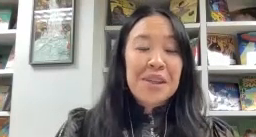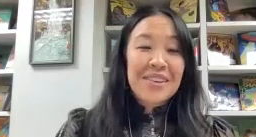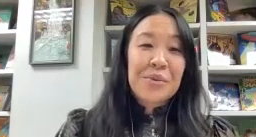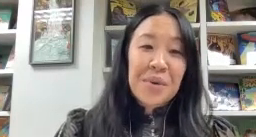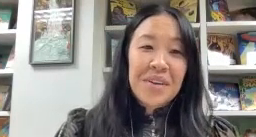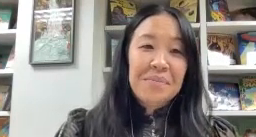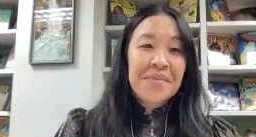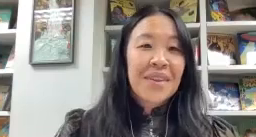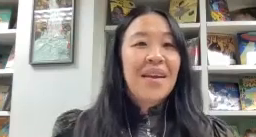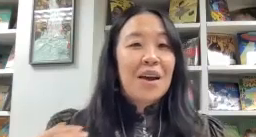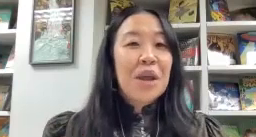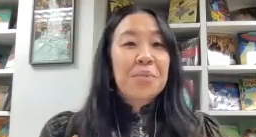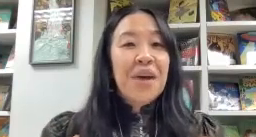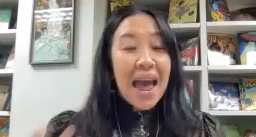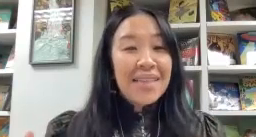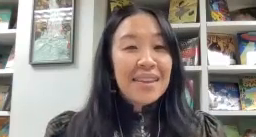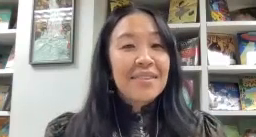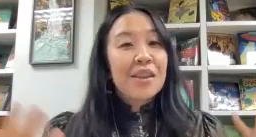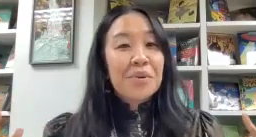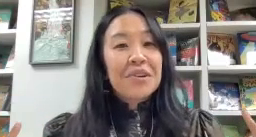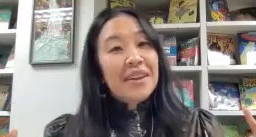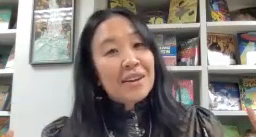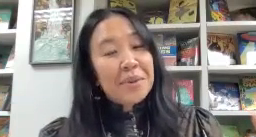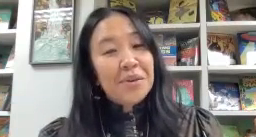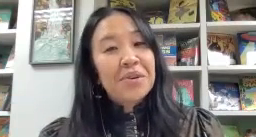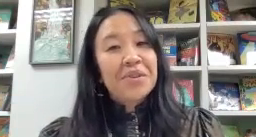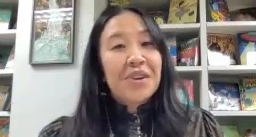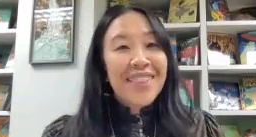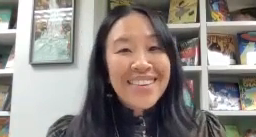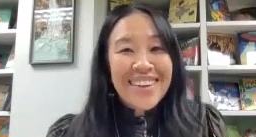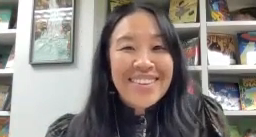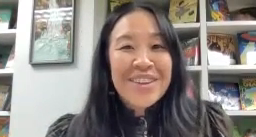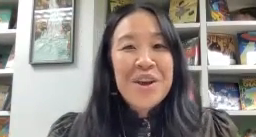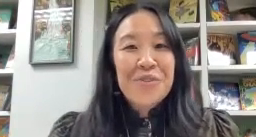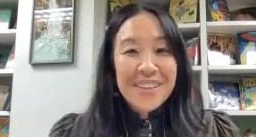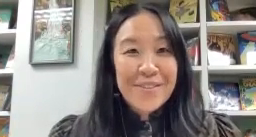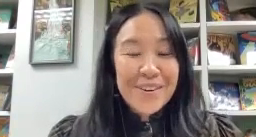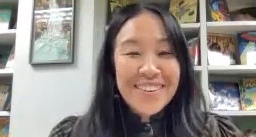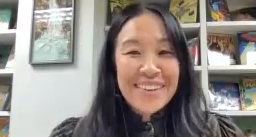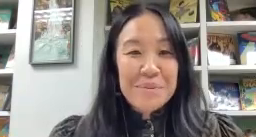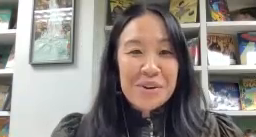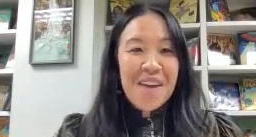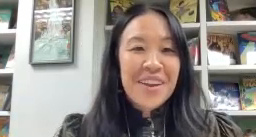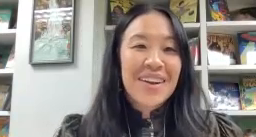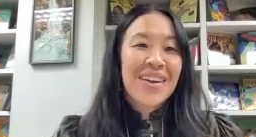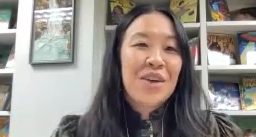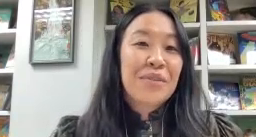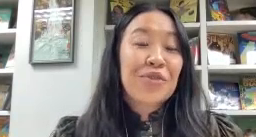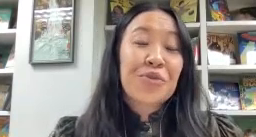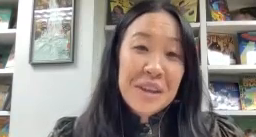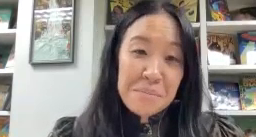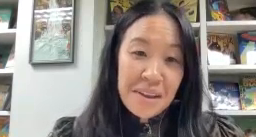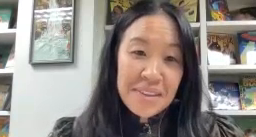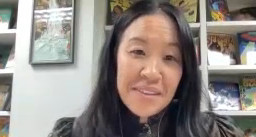Spanish-speaking population in the world. We hope you'll add these libros en español to your collections for this flourishing demographic. We